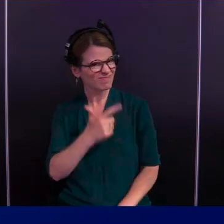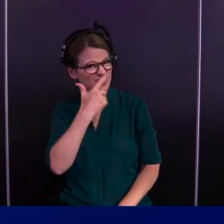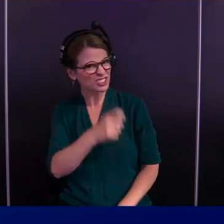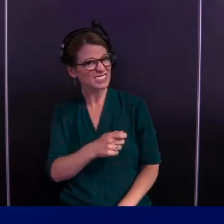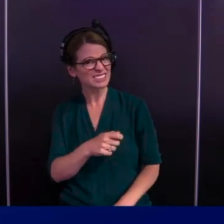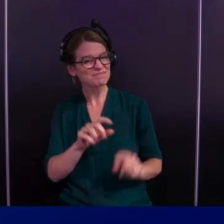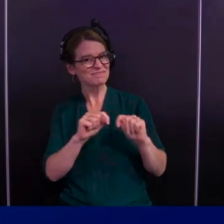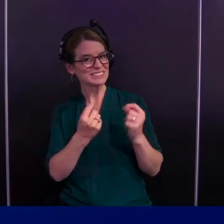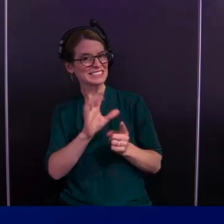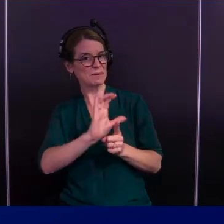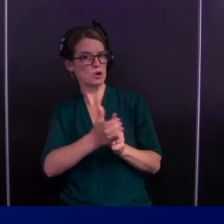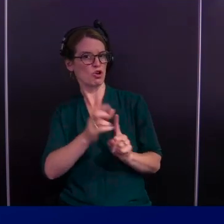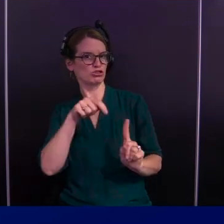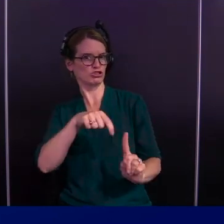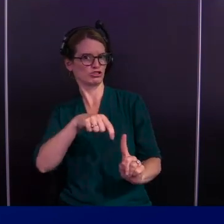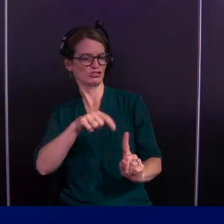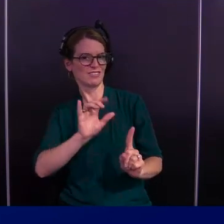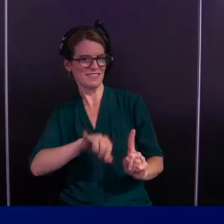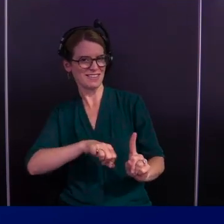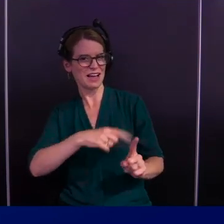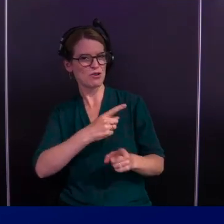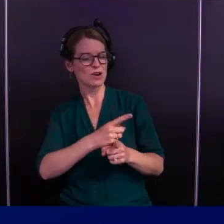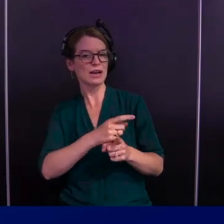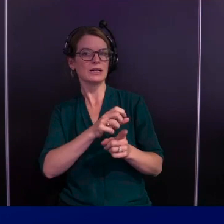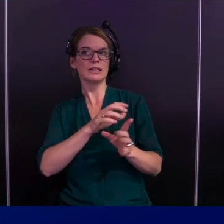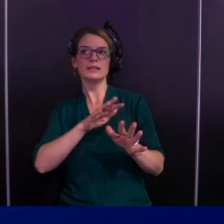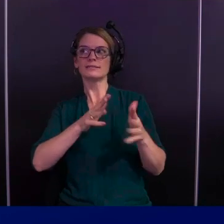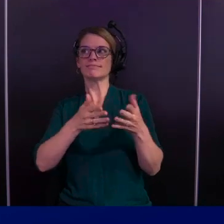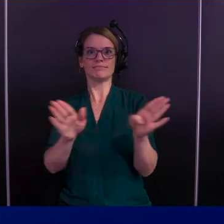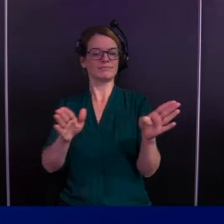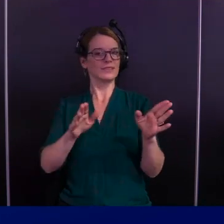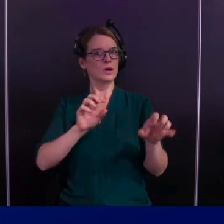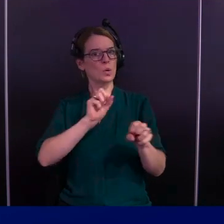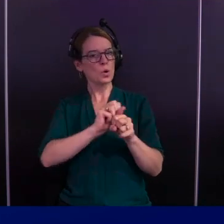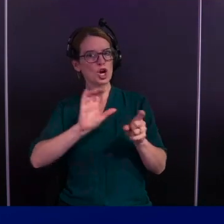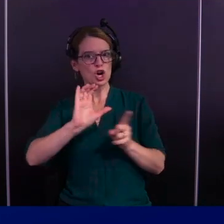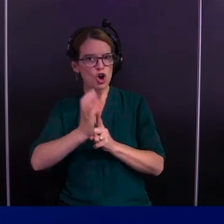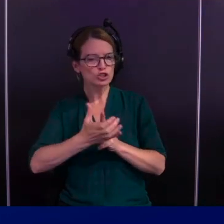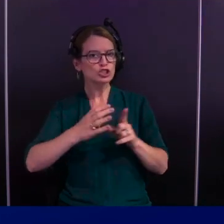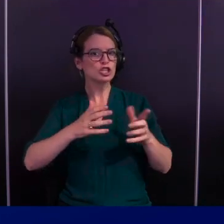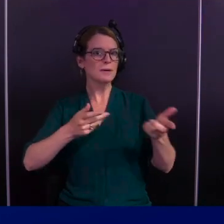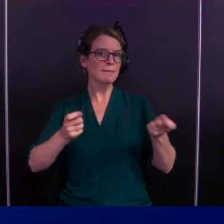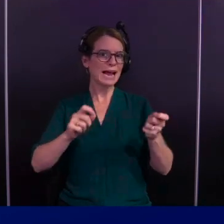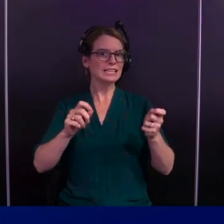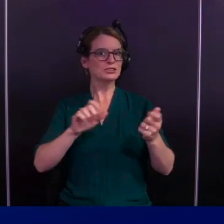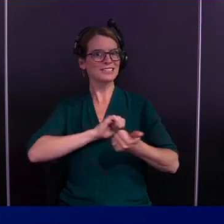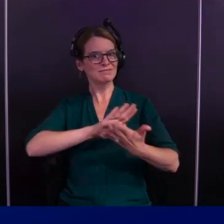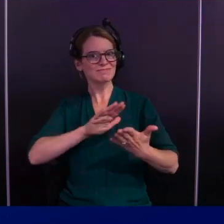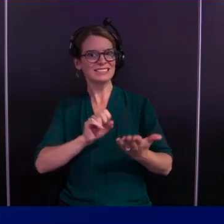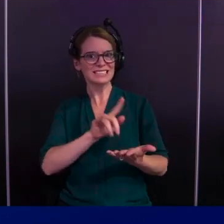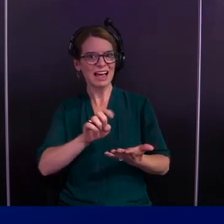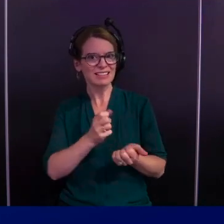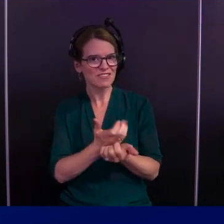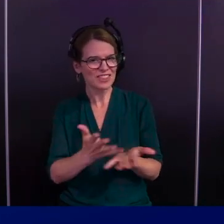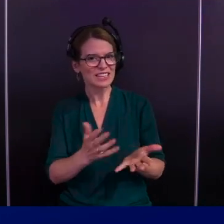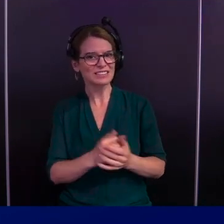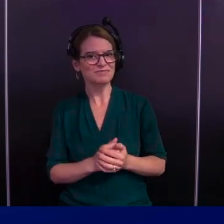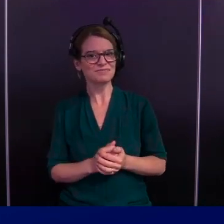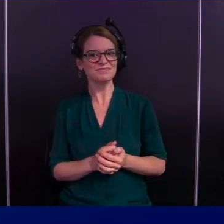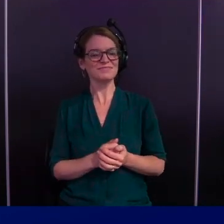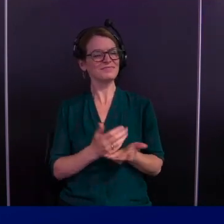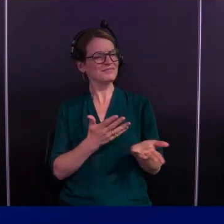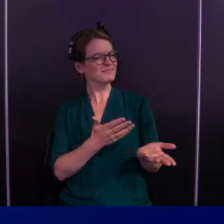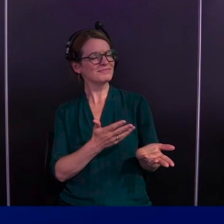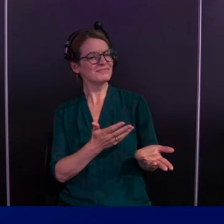important driver behind just like a good work culture, a good management style. That's awesome, Sarah. Yeah. So what tips would